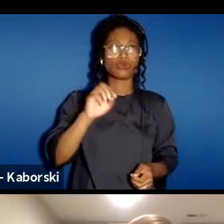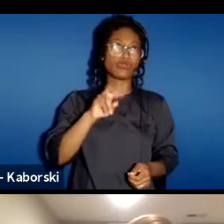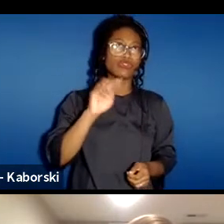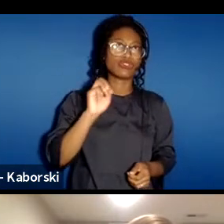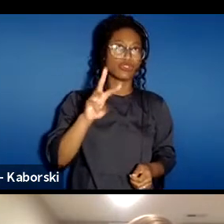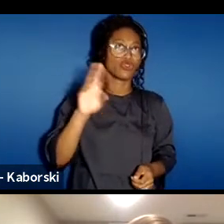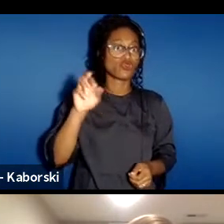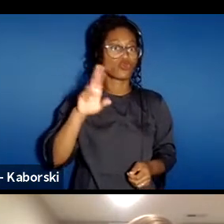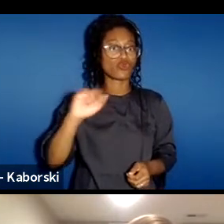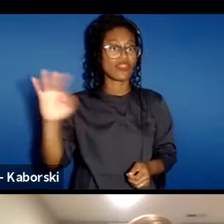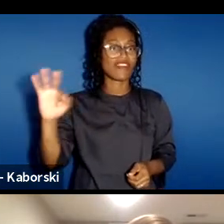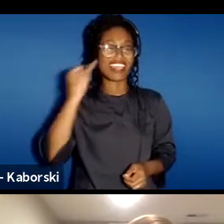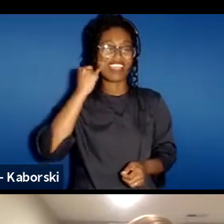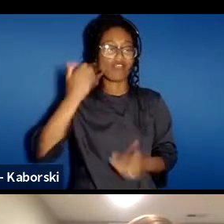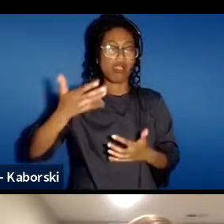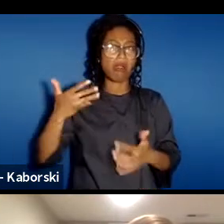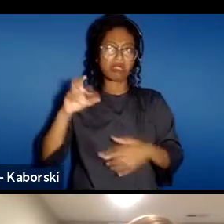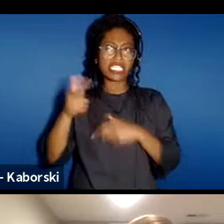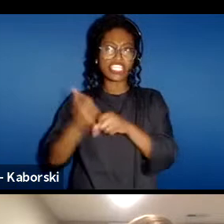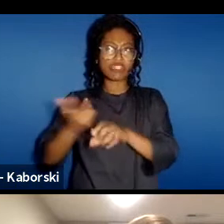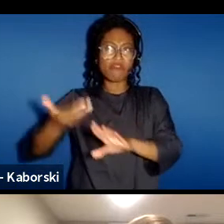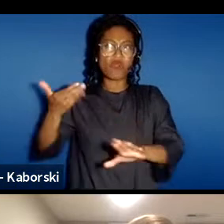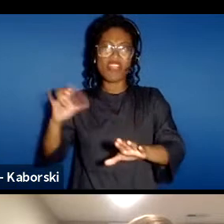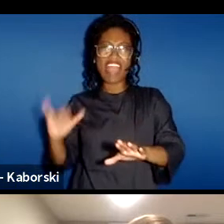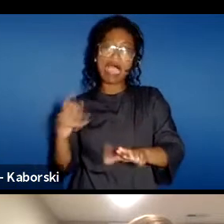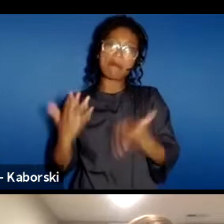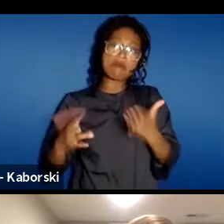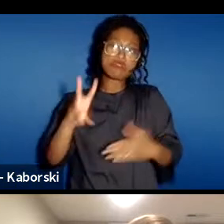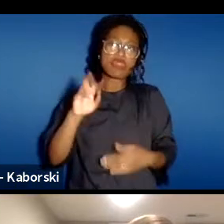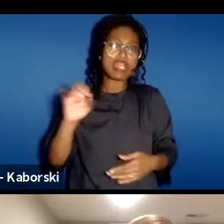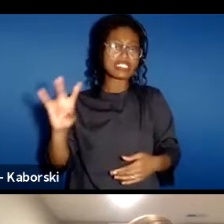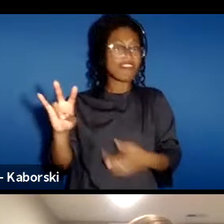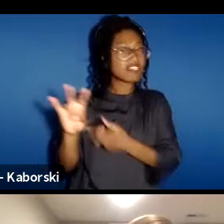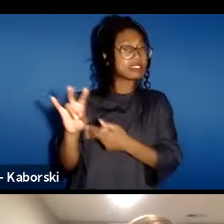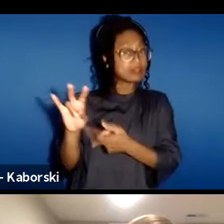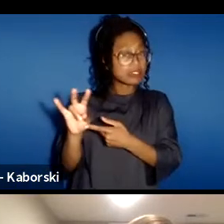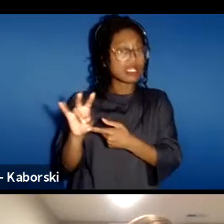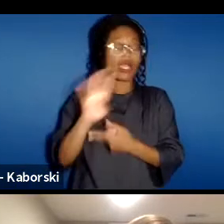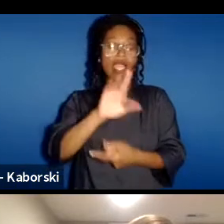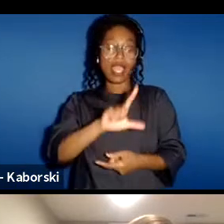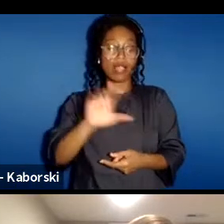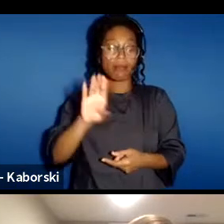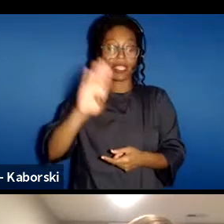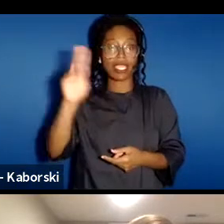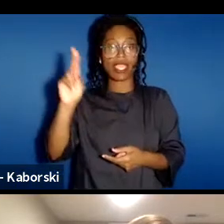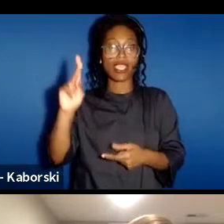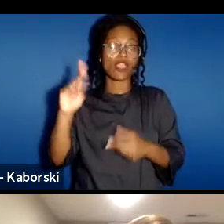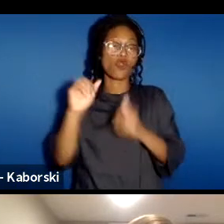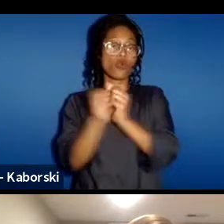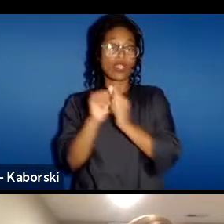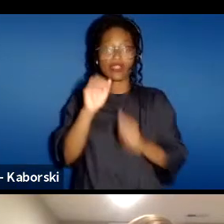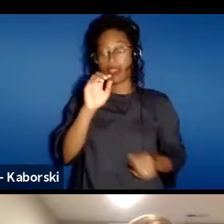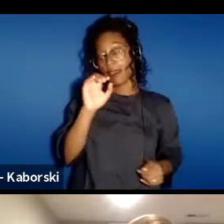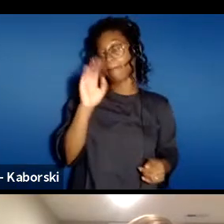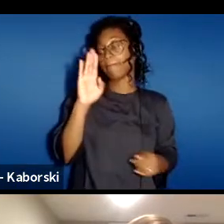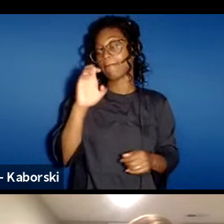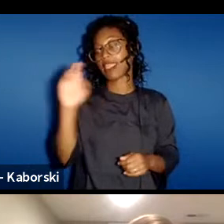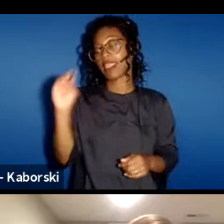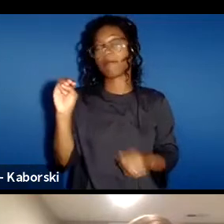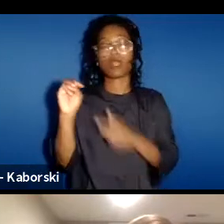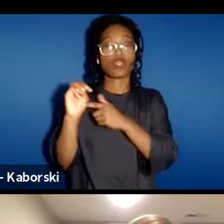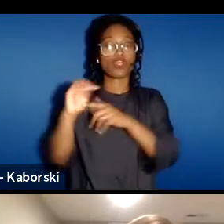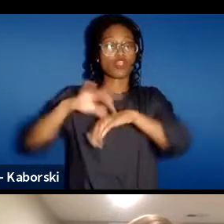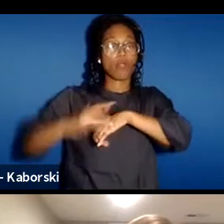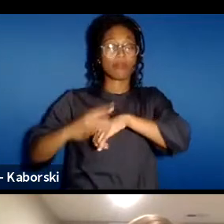decade before that, about 2007, we as LPK started working with Beam Global. The first assignment I